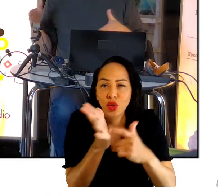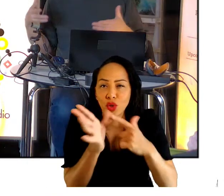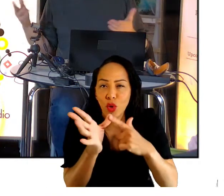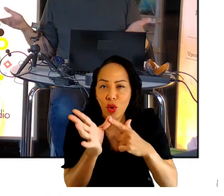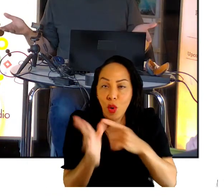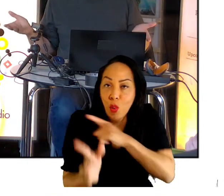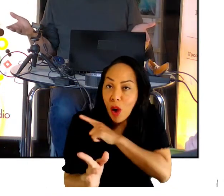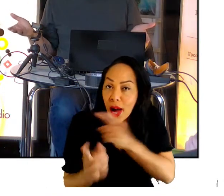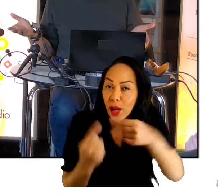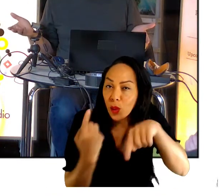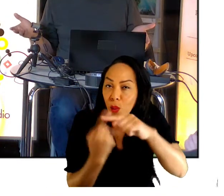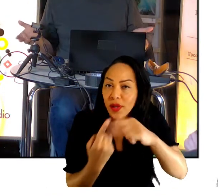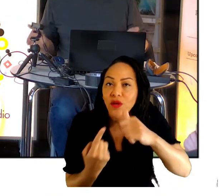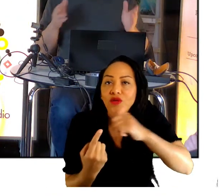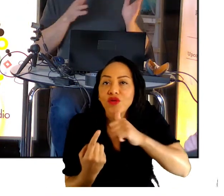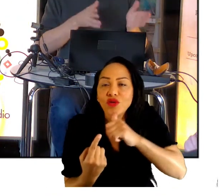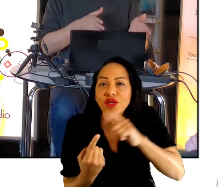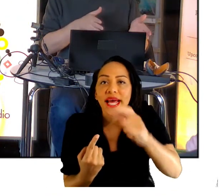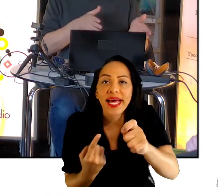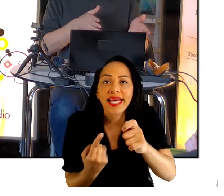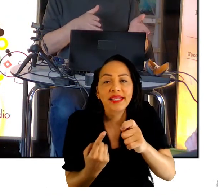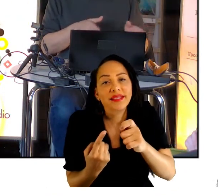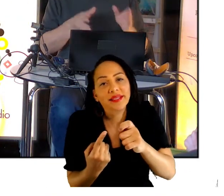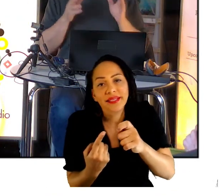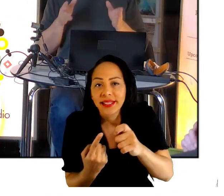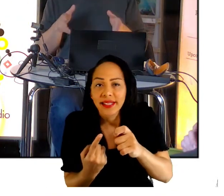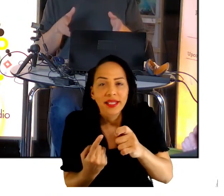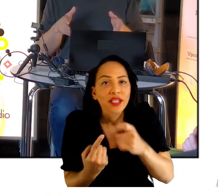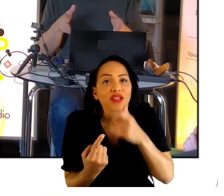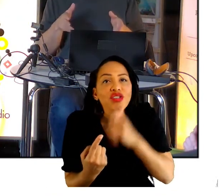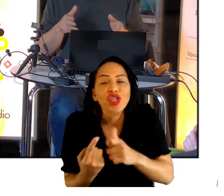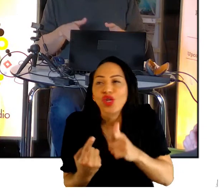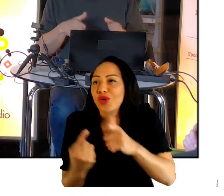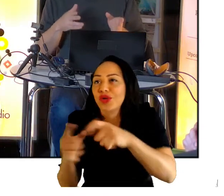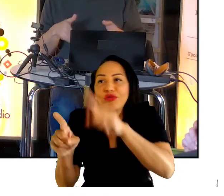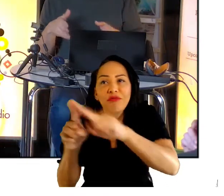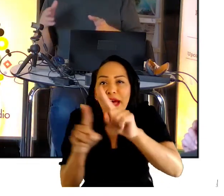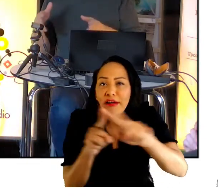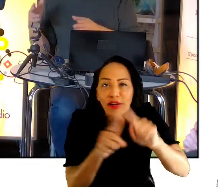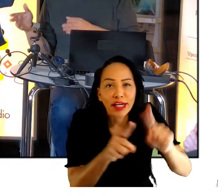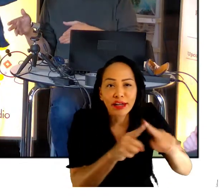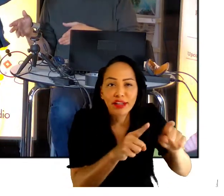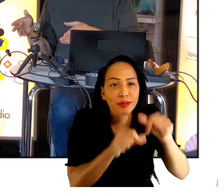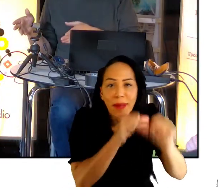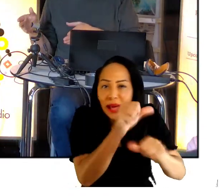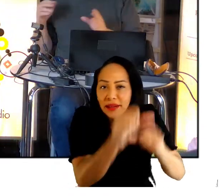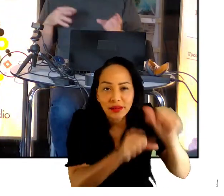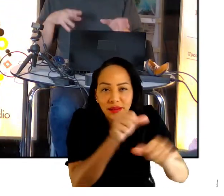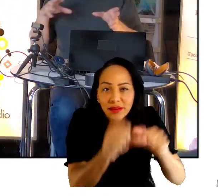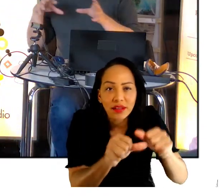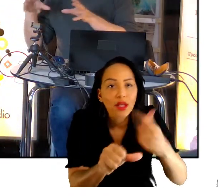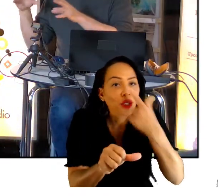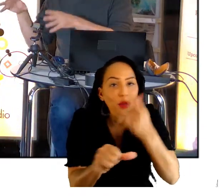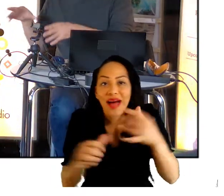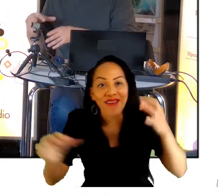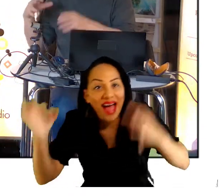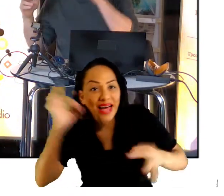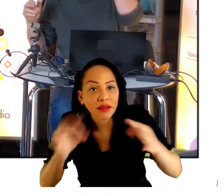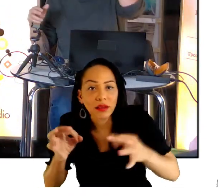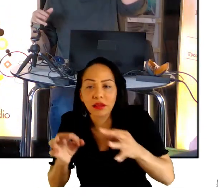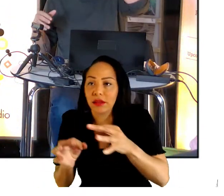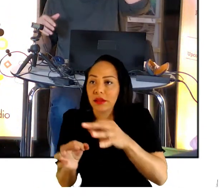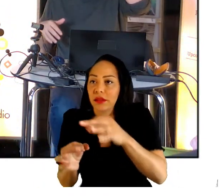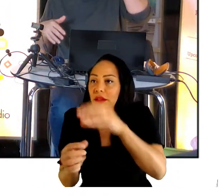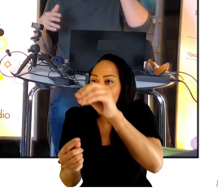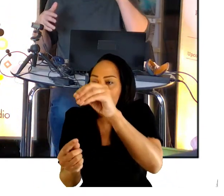on the paradigm of a performance. You put actors on a stage and you move from scene to scene. So it kind of has a